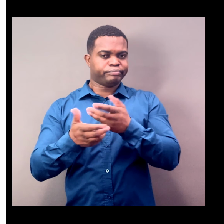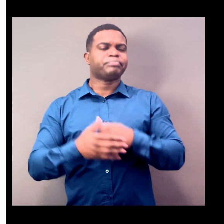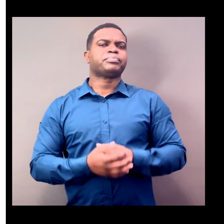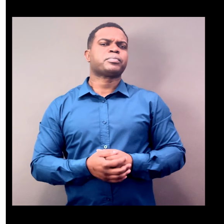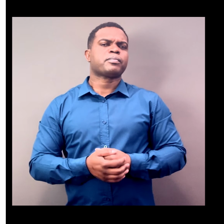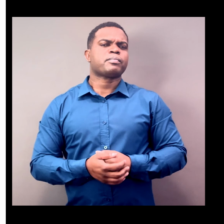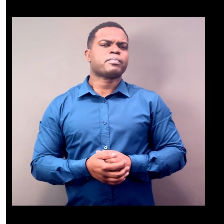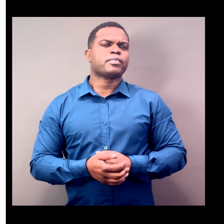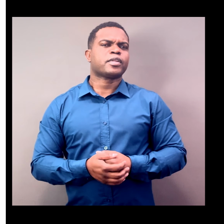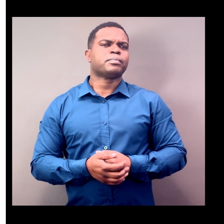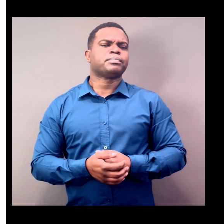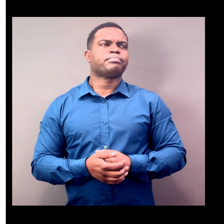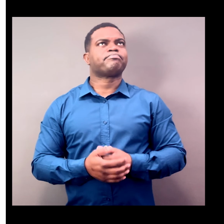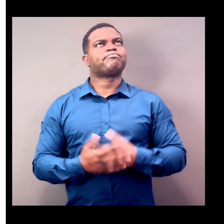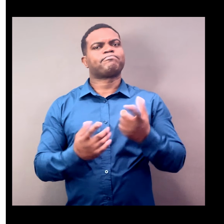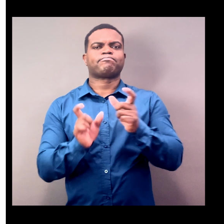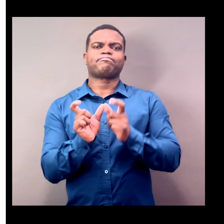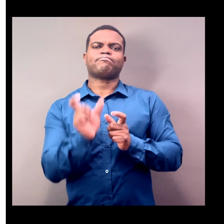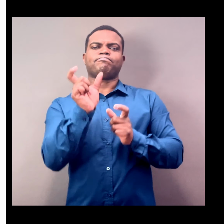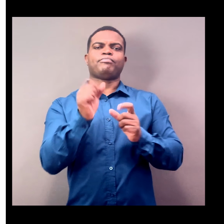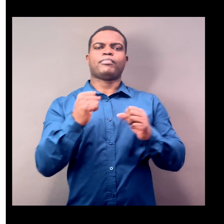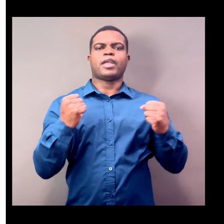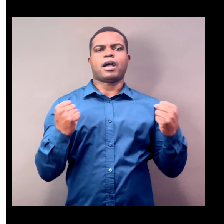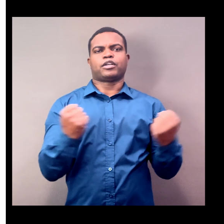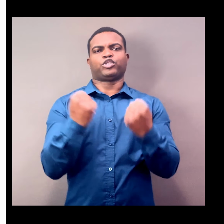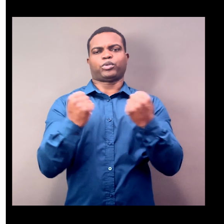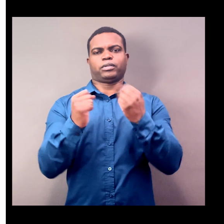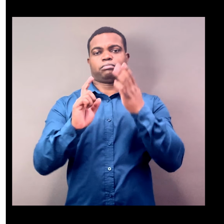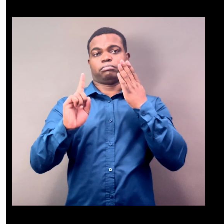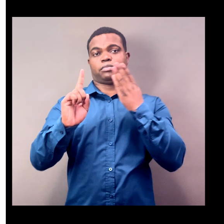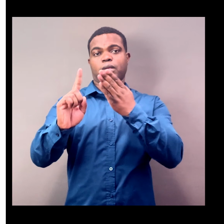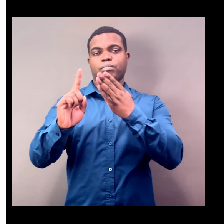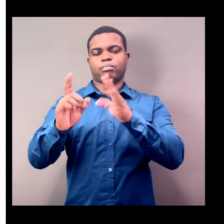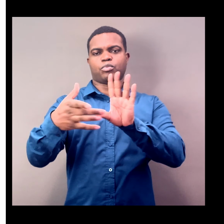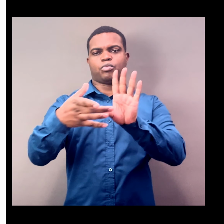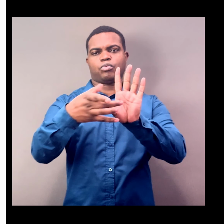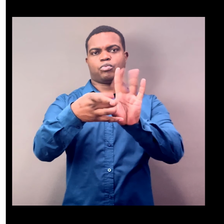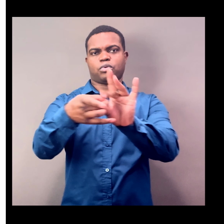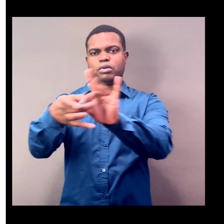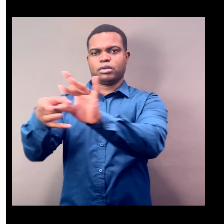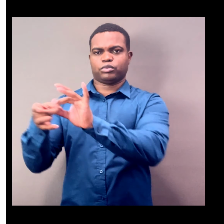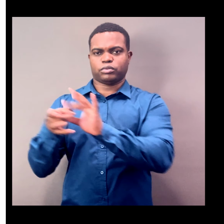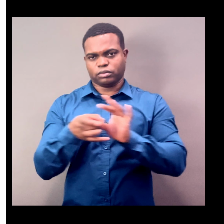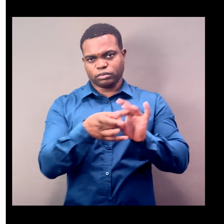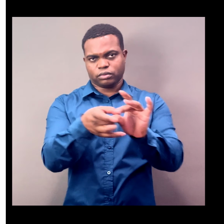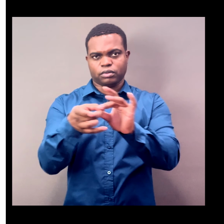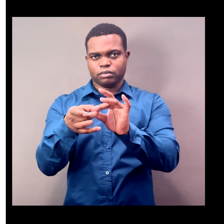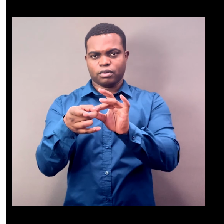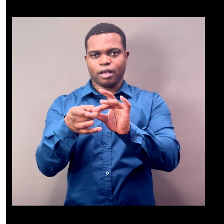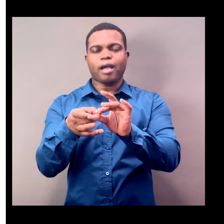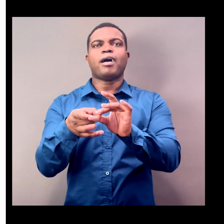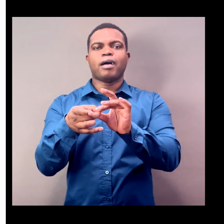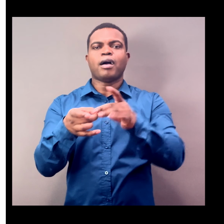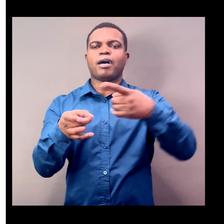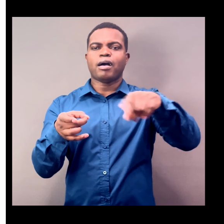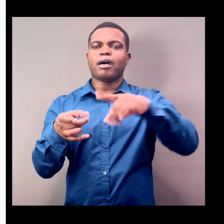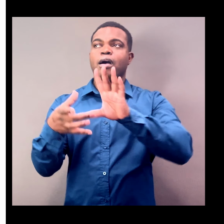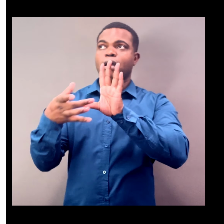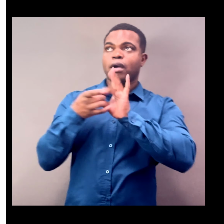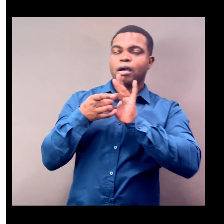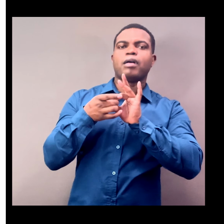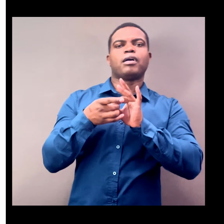engagement action on building connections or fostering a sense of community, that means